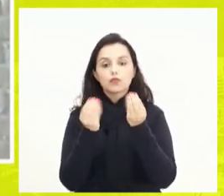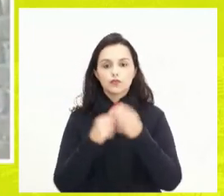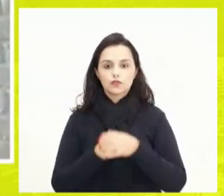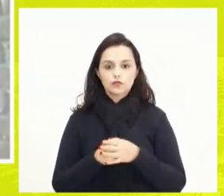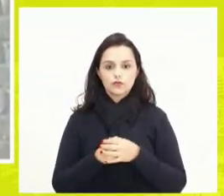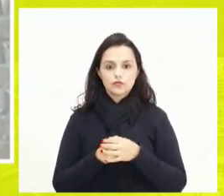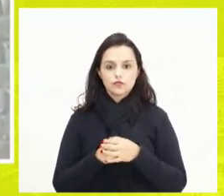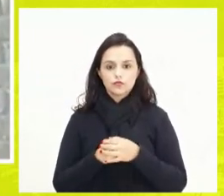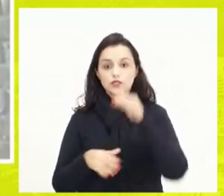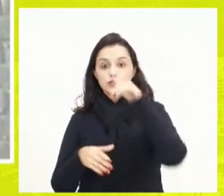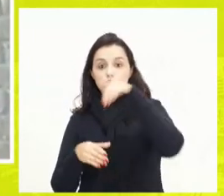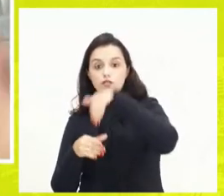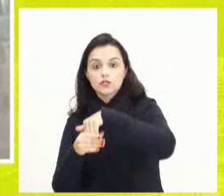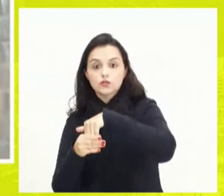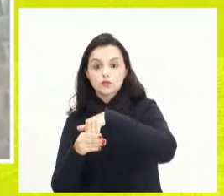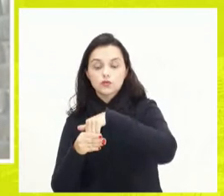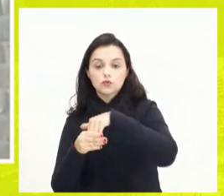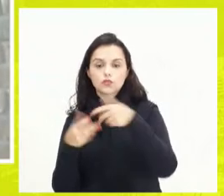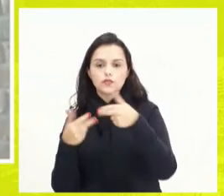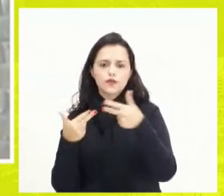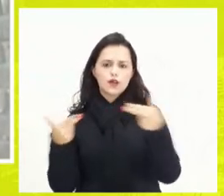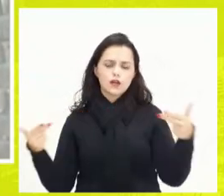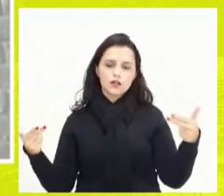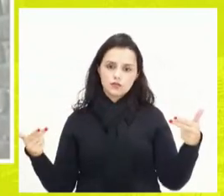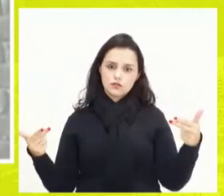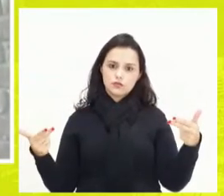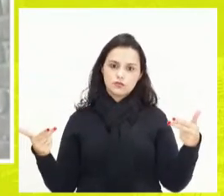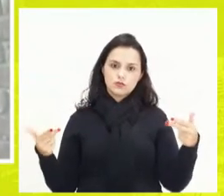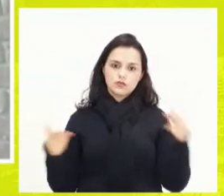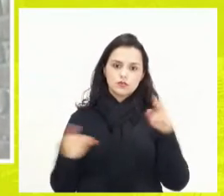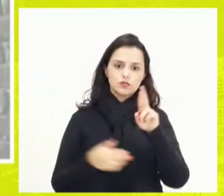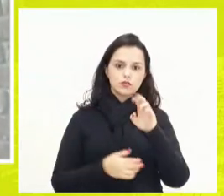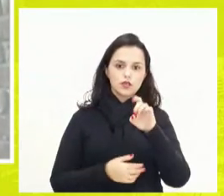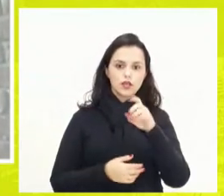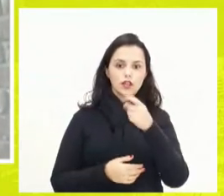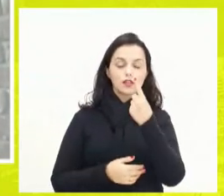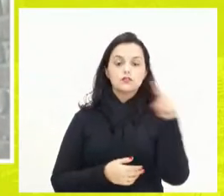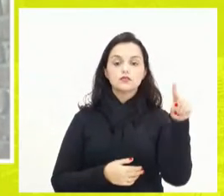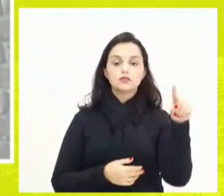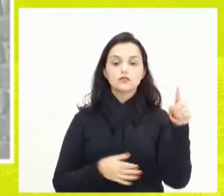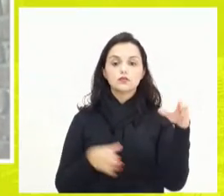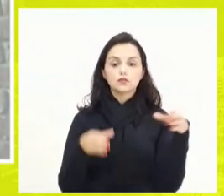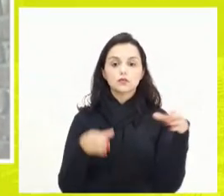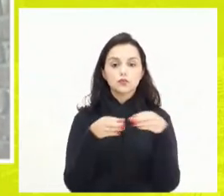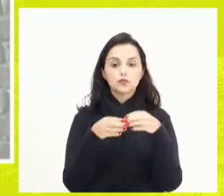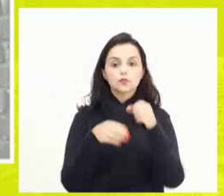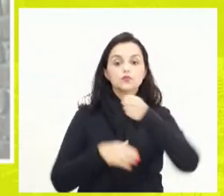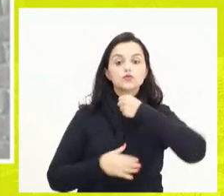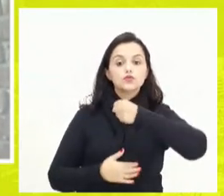know in different occasions that office